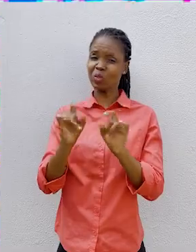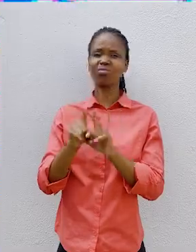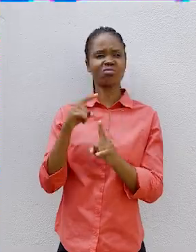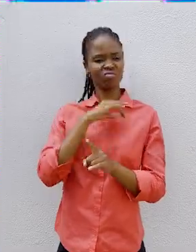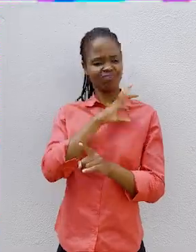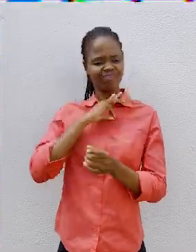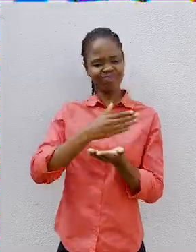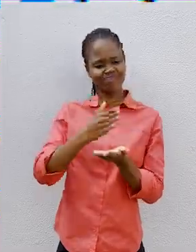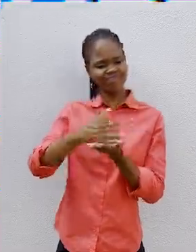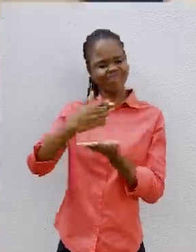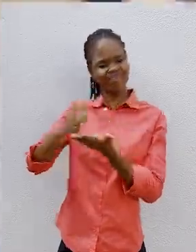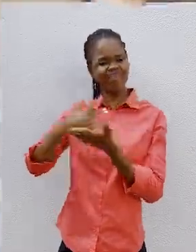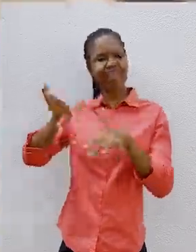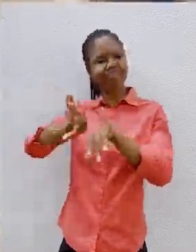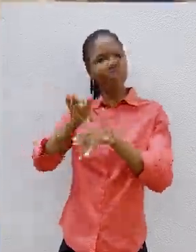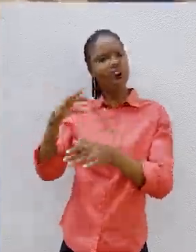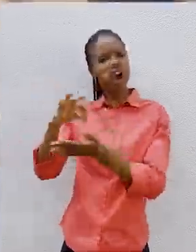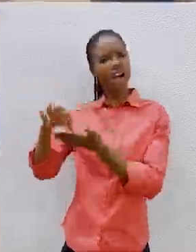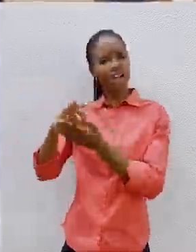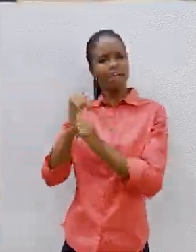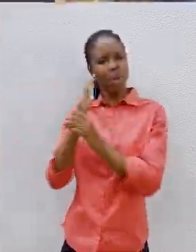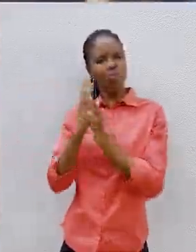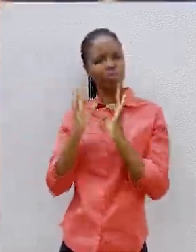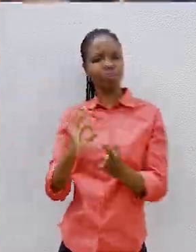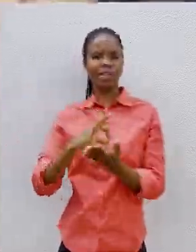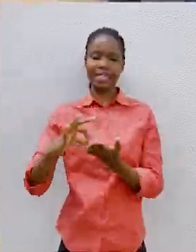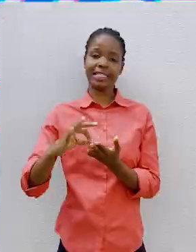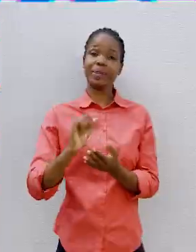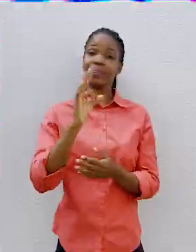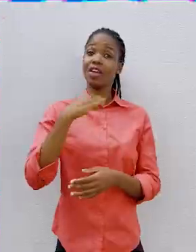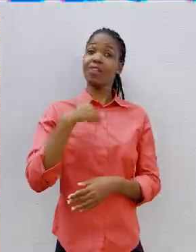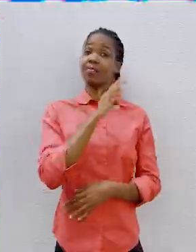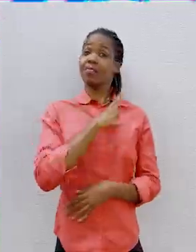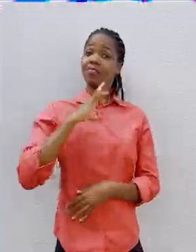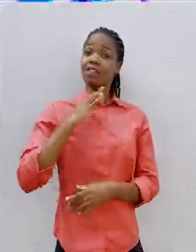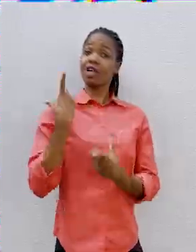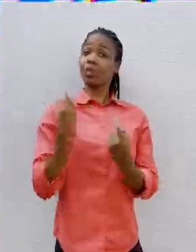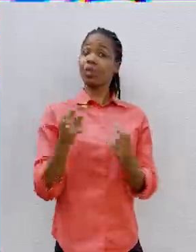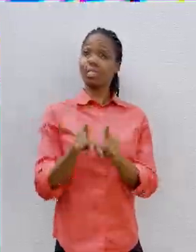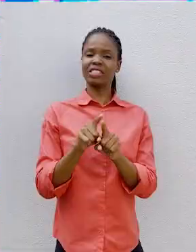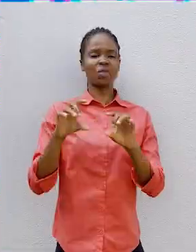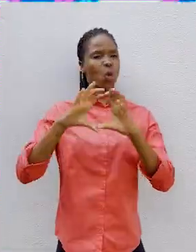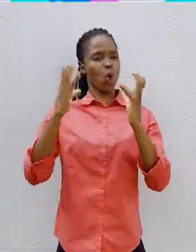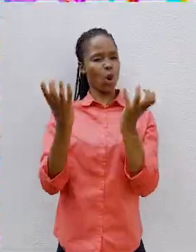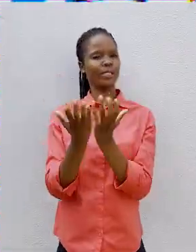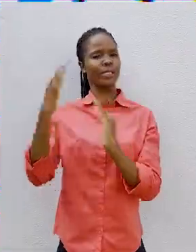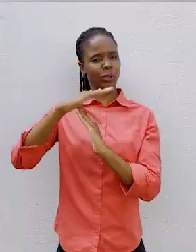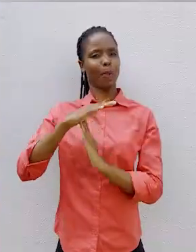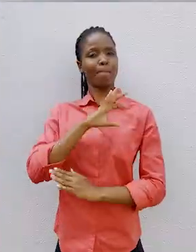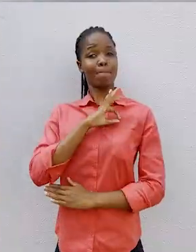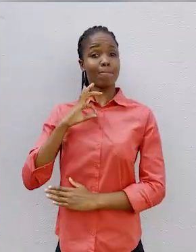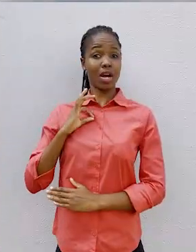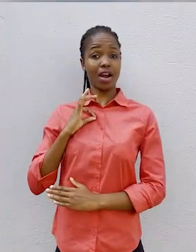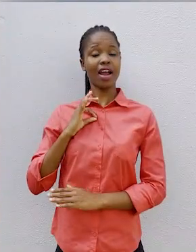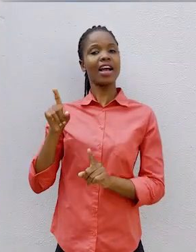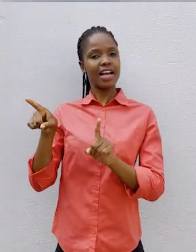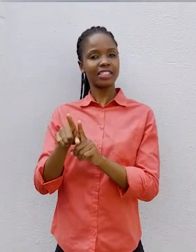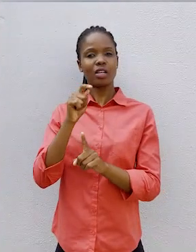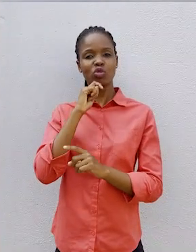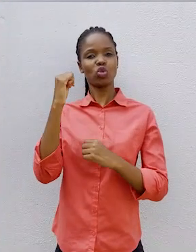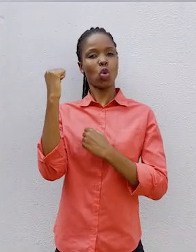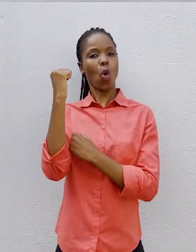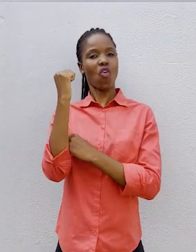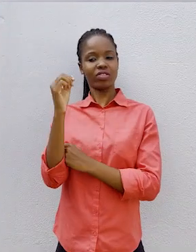So if I was a mayor, I would remove the dirt and make sure it's clean. If I was a mayor, I'd be the mayor of the world, and